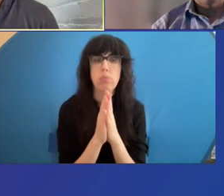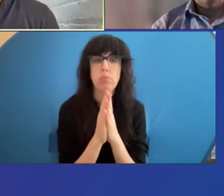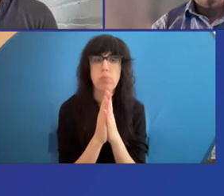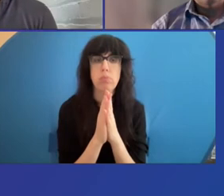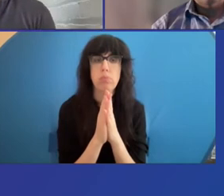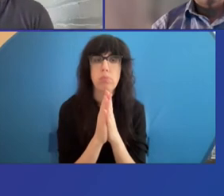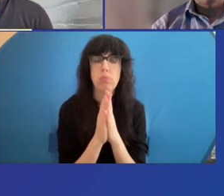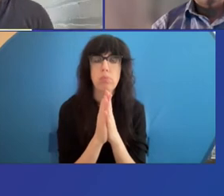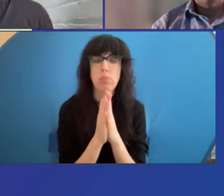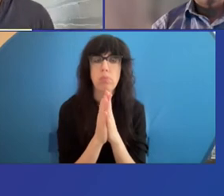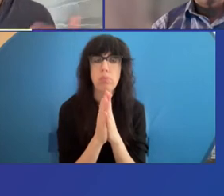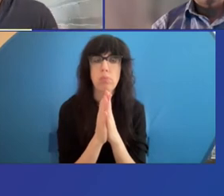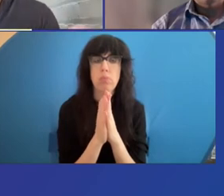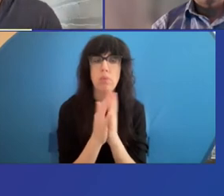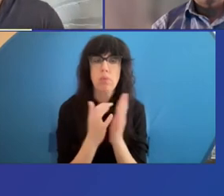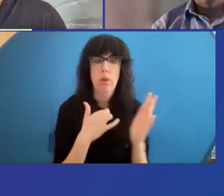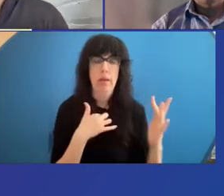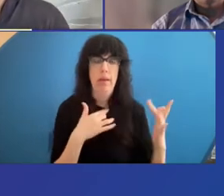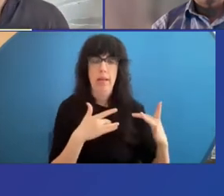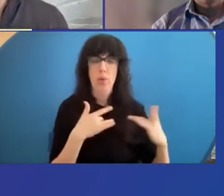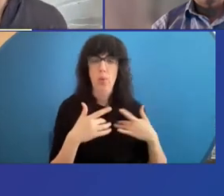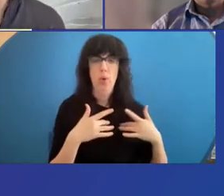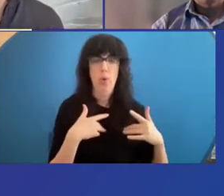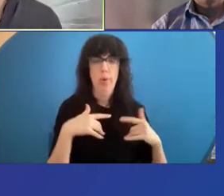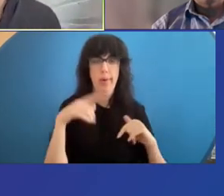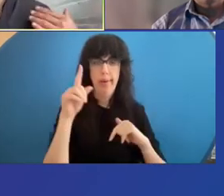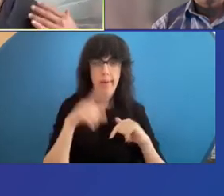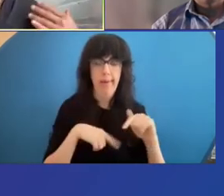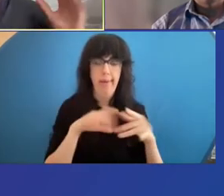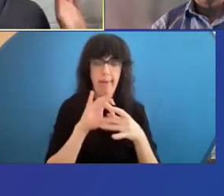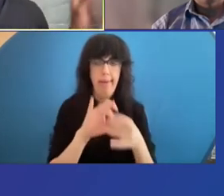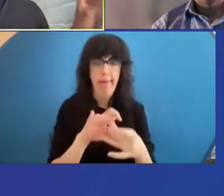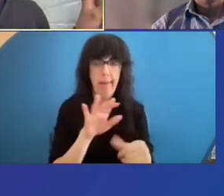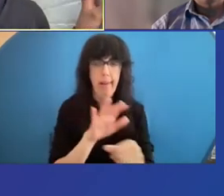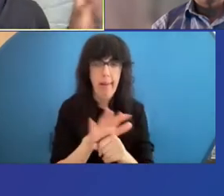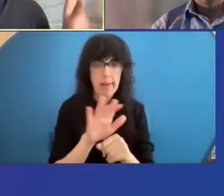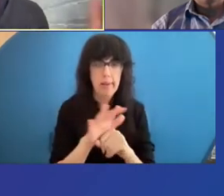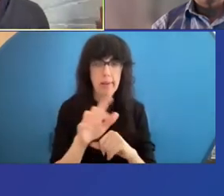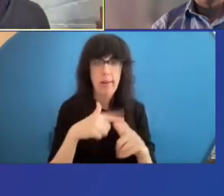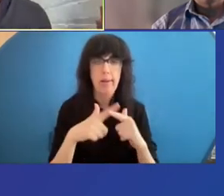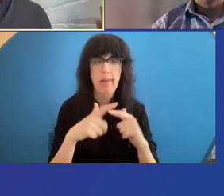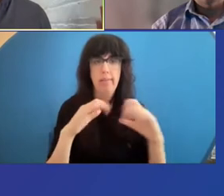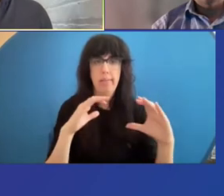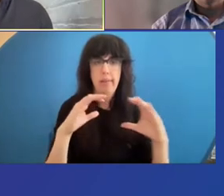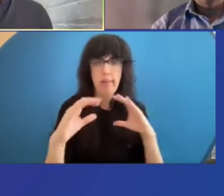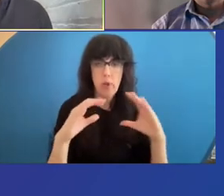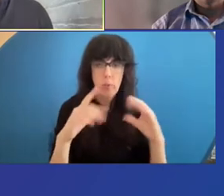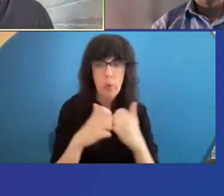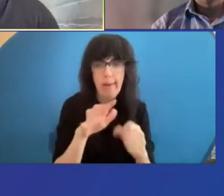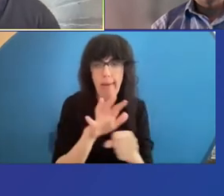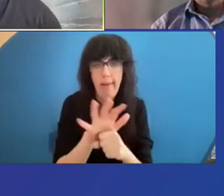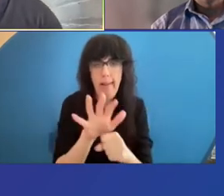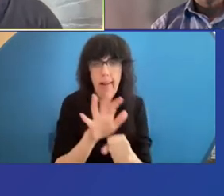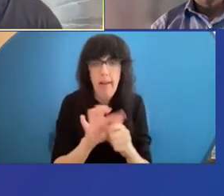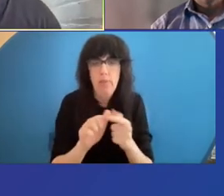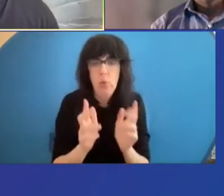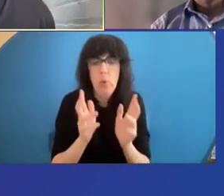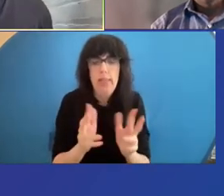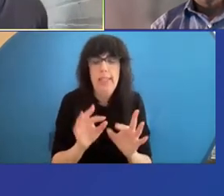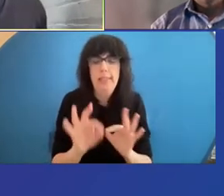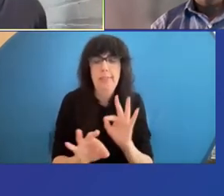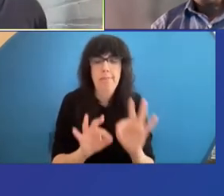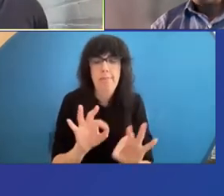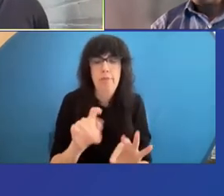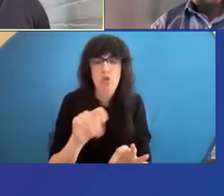to connect enough and communicate and transmit and leave witness and traces. I worry.